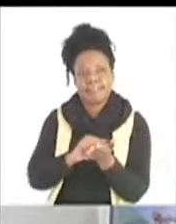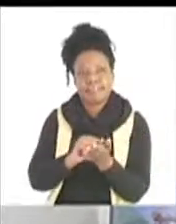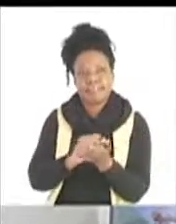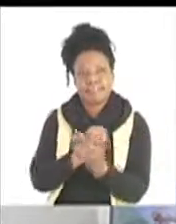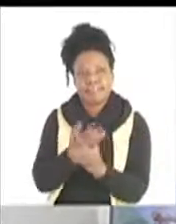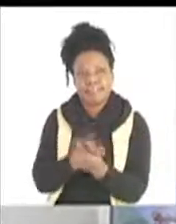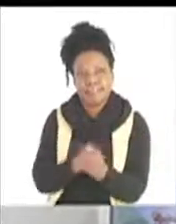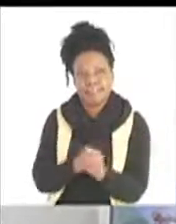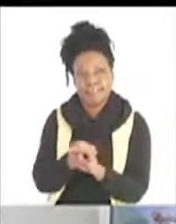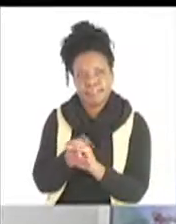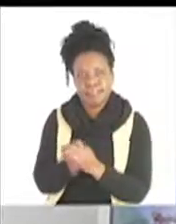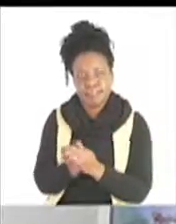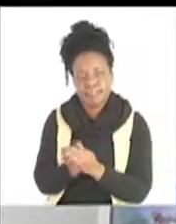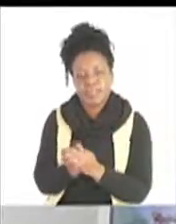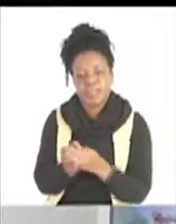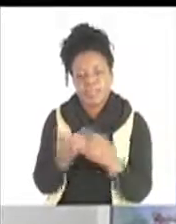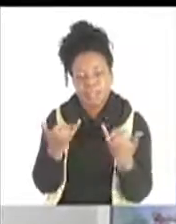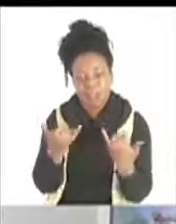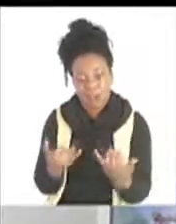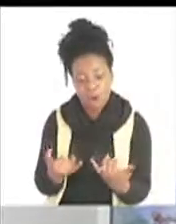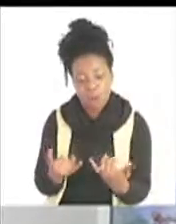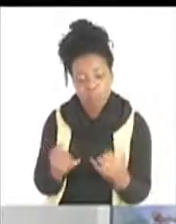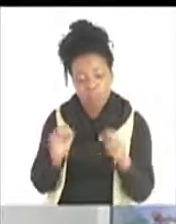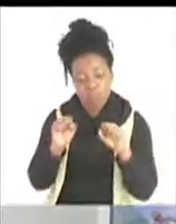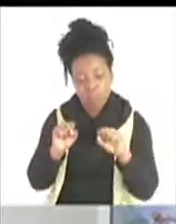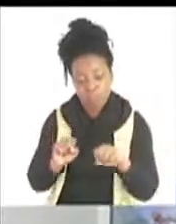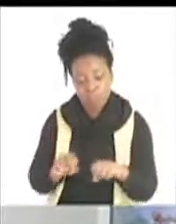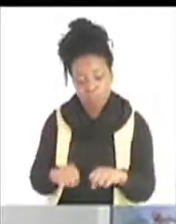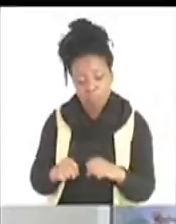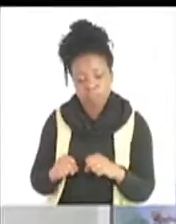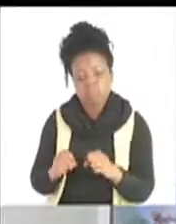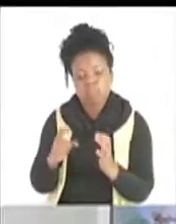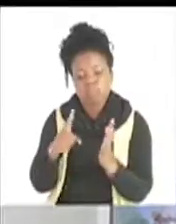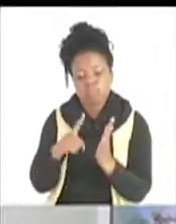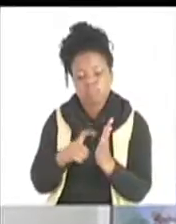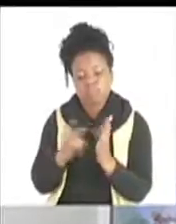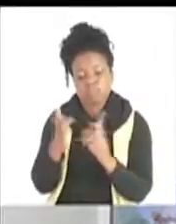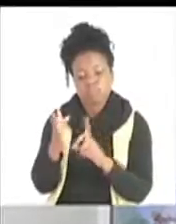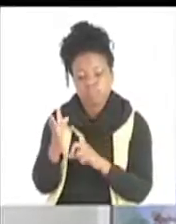to sanitize our hands. Chanel?